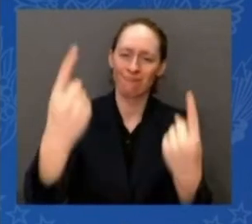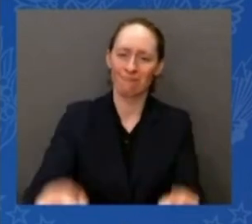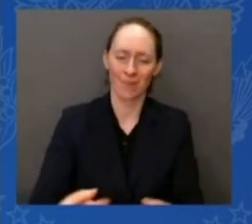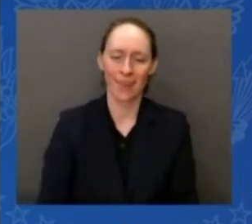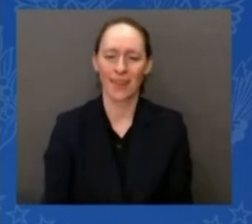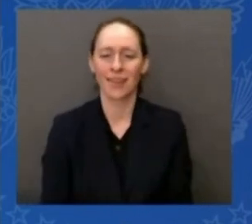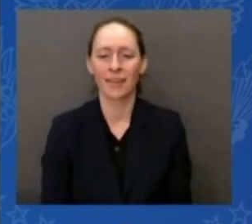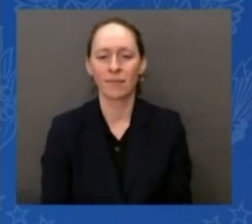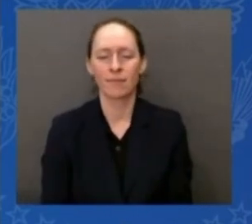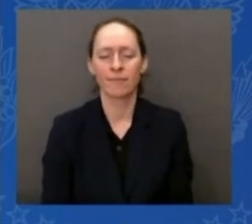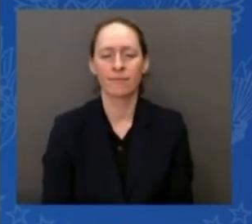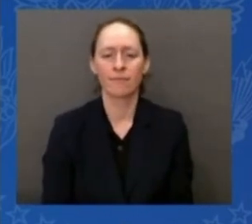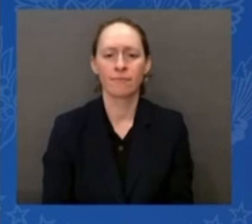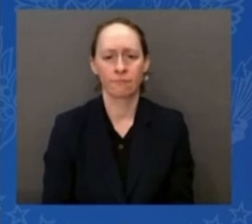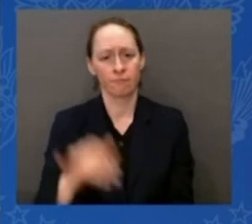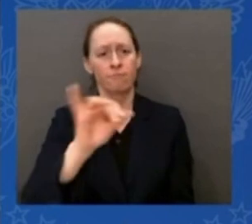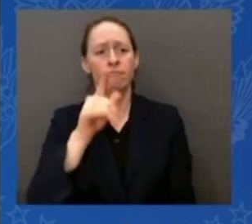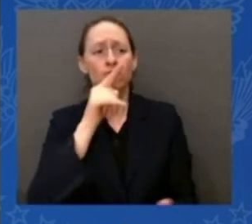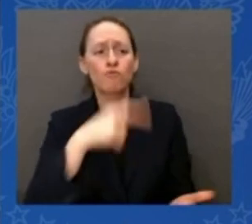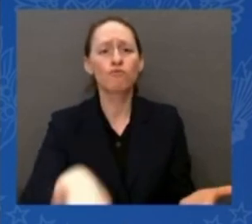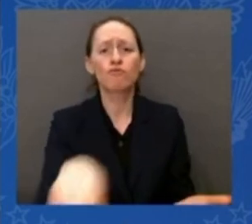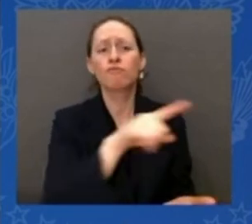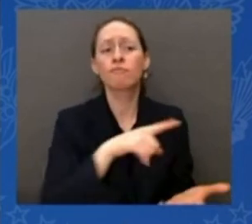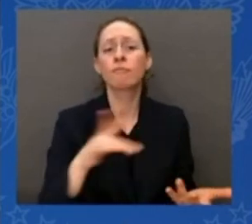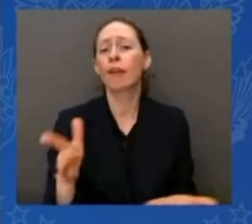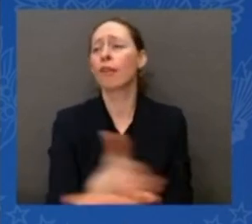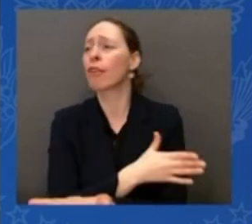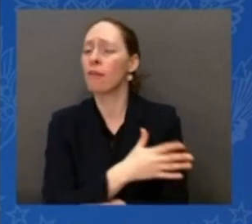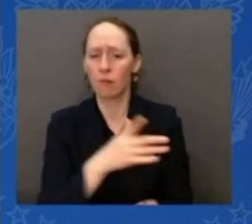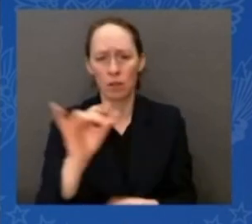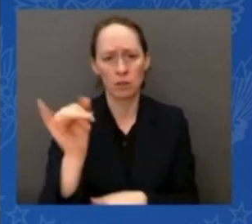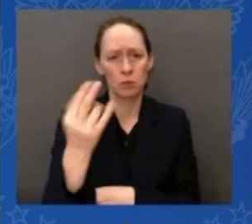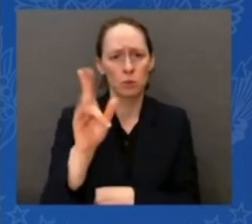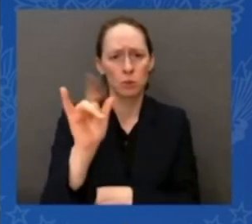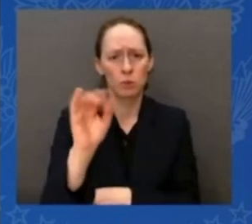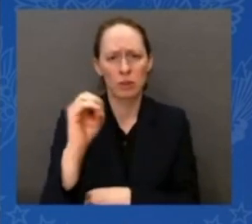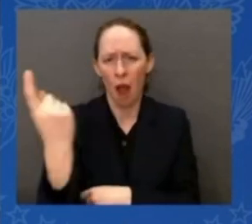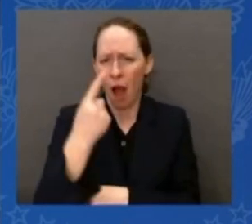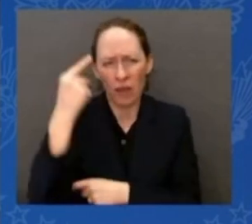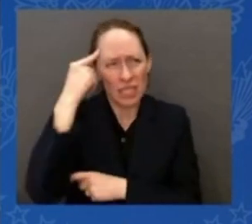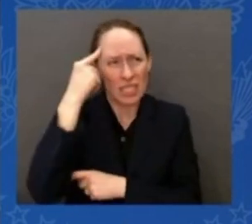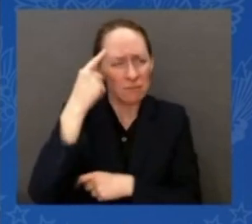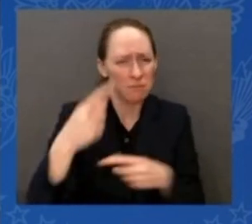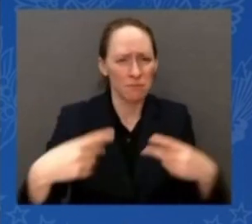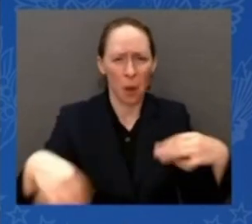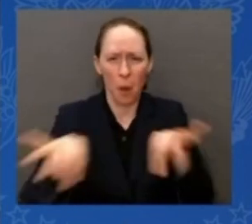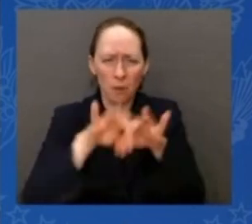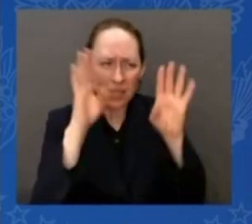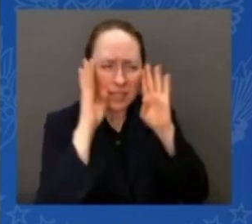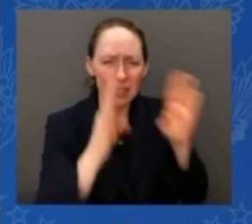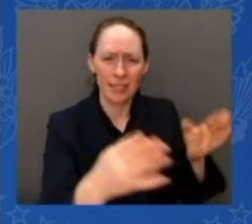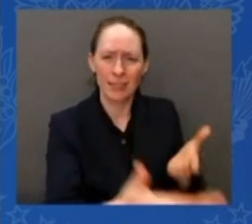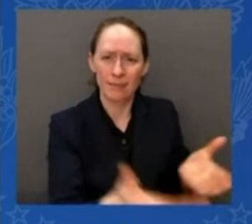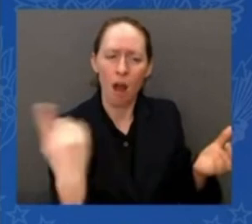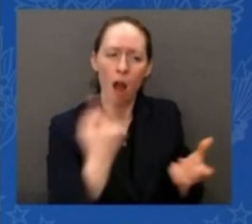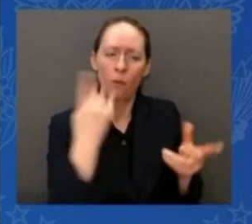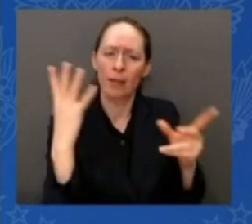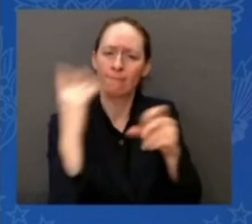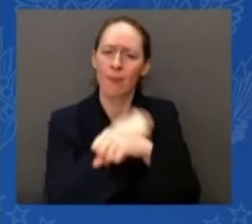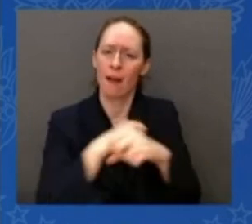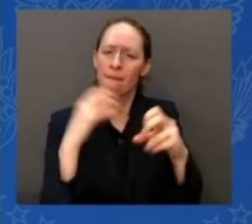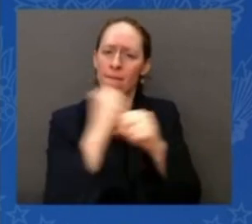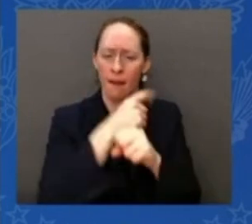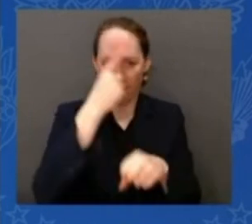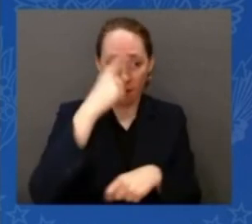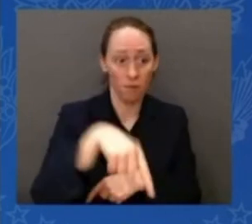vision, her entire professional career. And as a civil rights lawyer, a leader of California State Labor Department, the